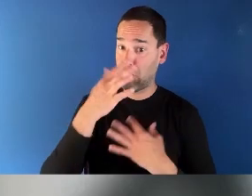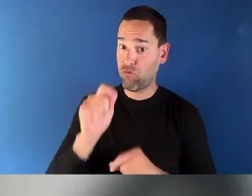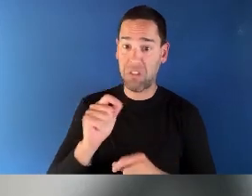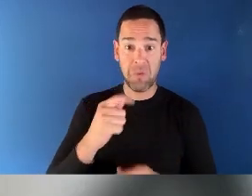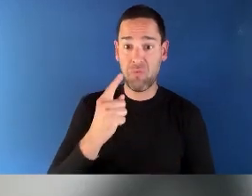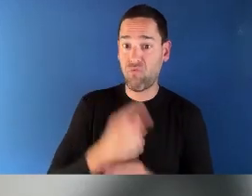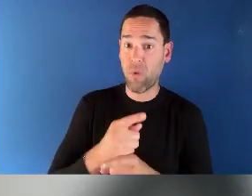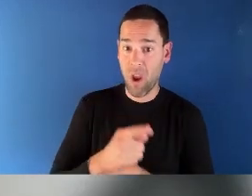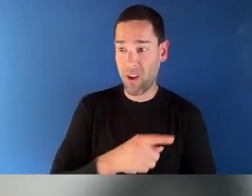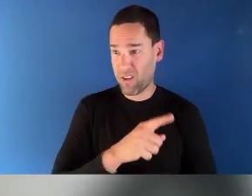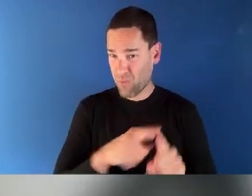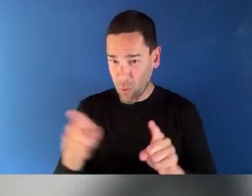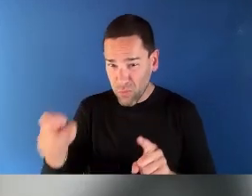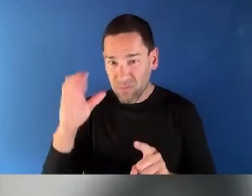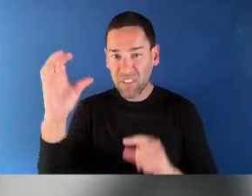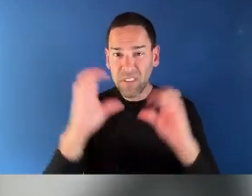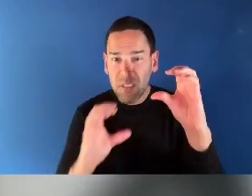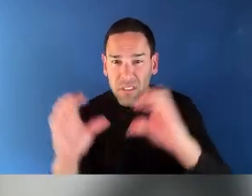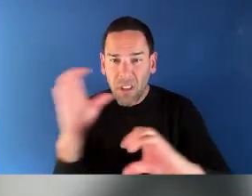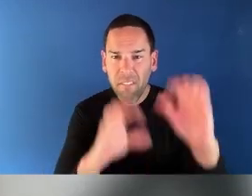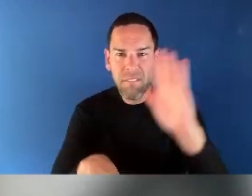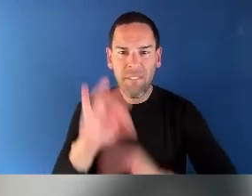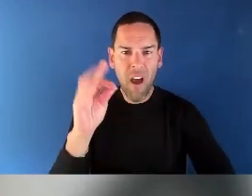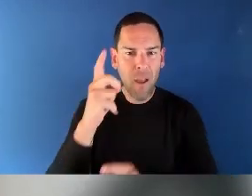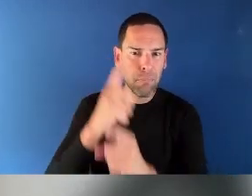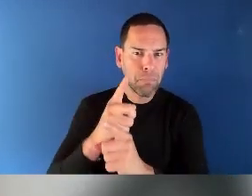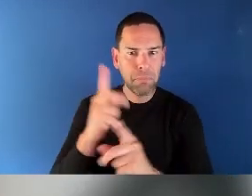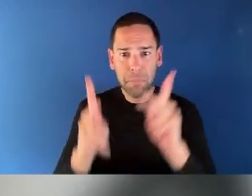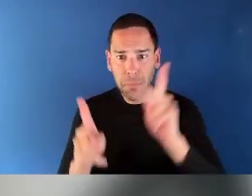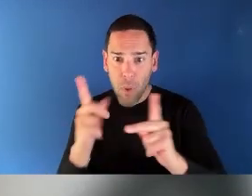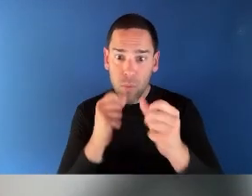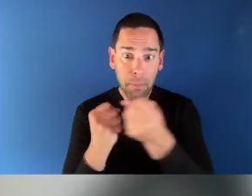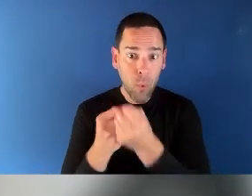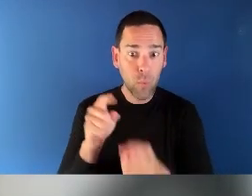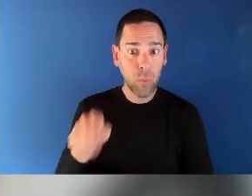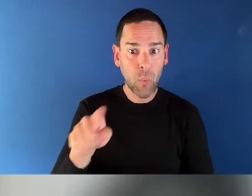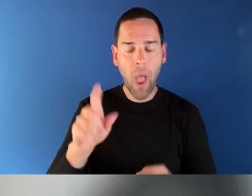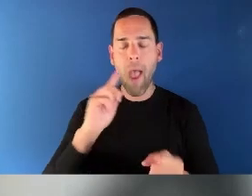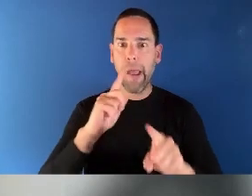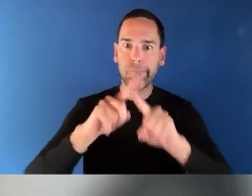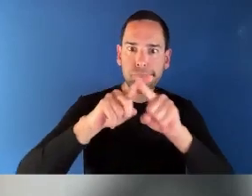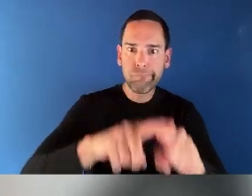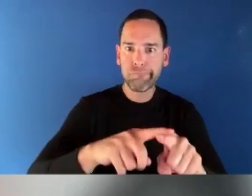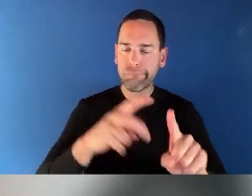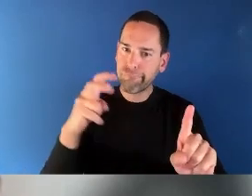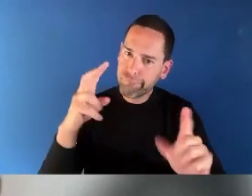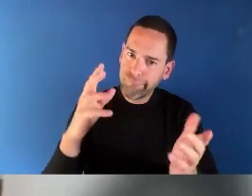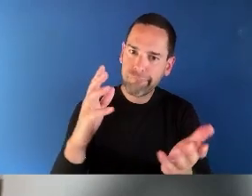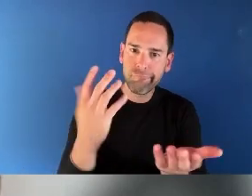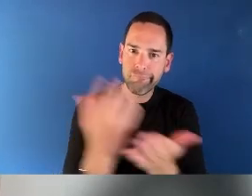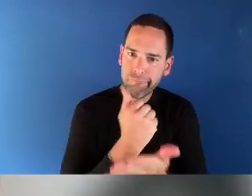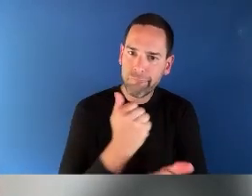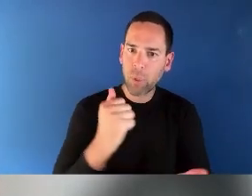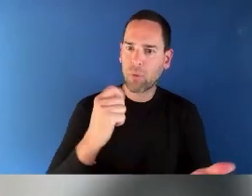find people who support you, and rely on that support staff. Be so thankful for them,